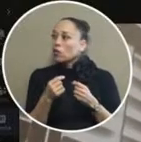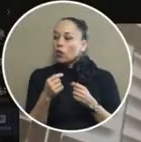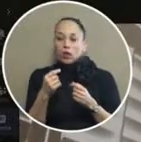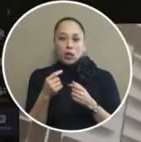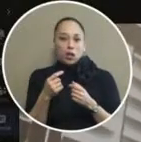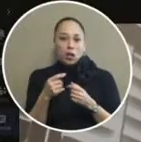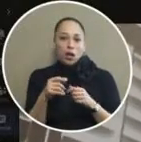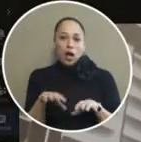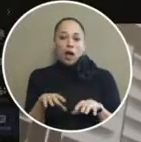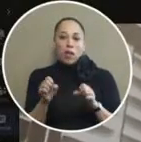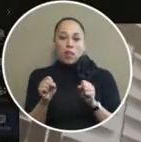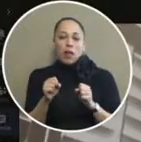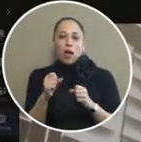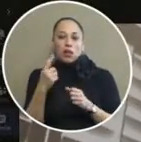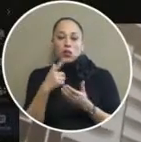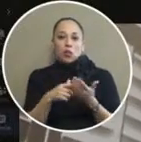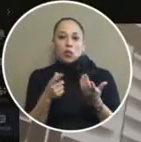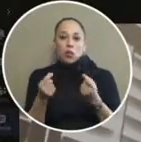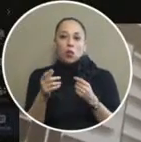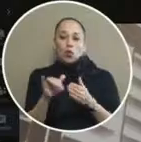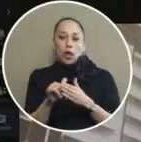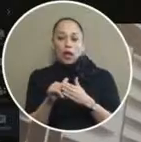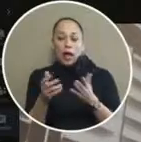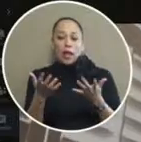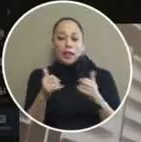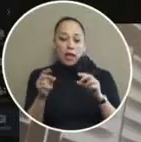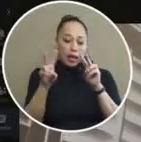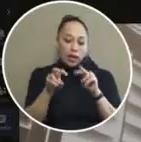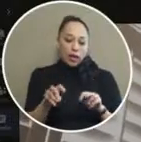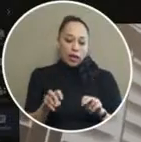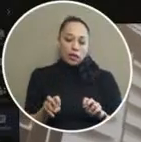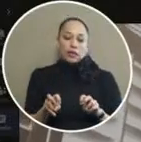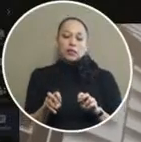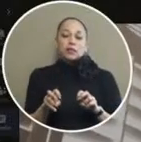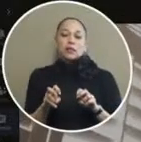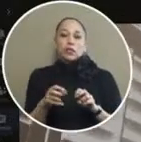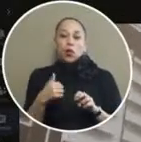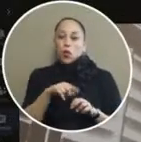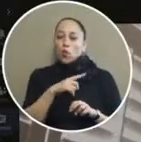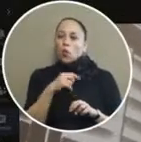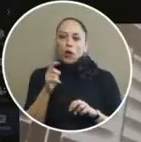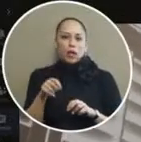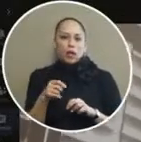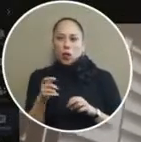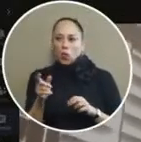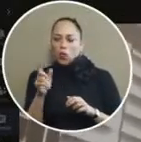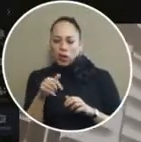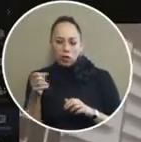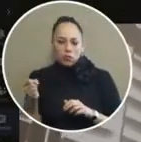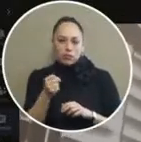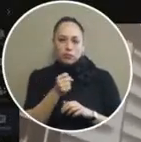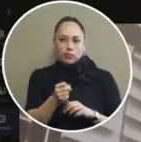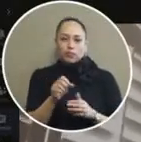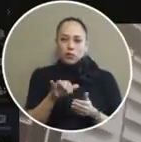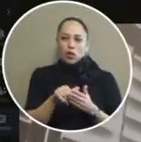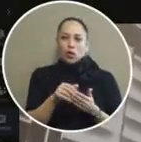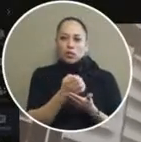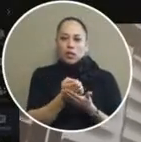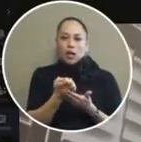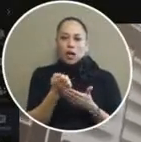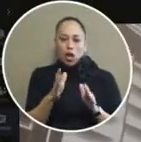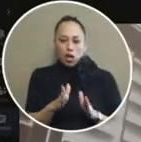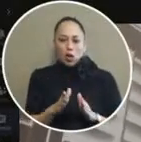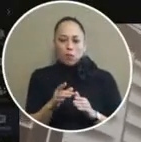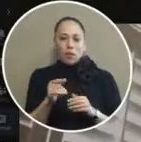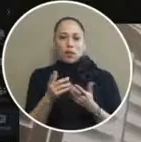there. So I want to thank Jerome for doing that. And the data analysis with David Coronado, we put that in place, those economists over